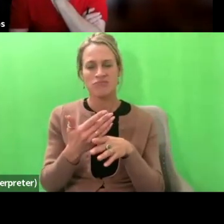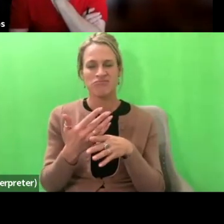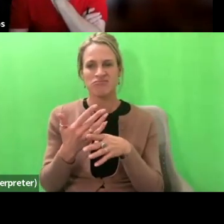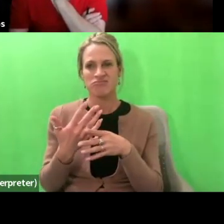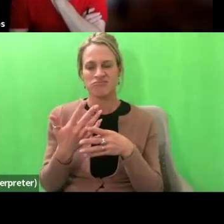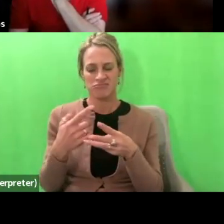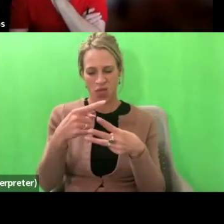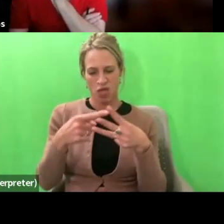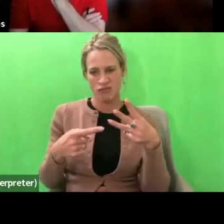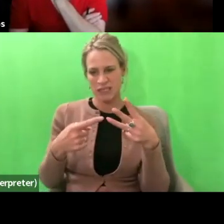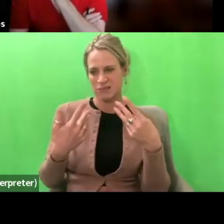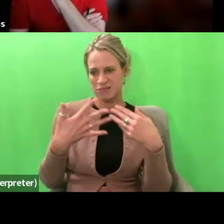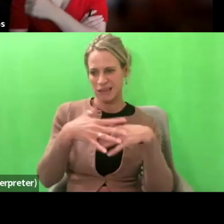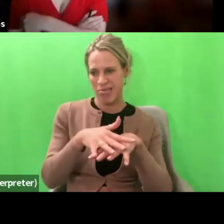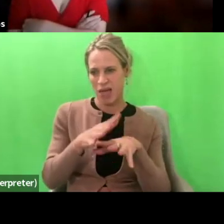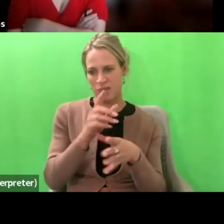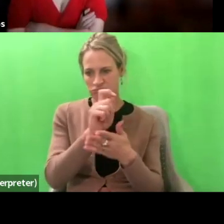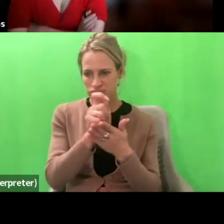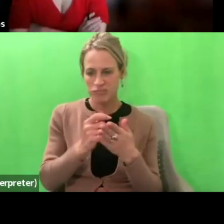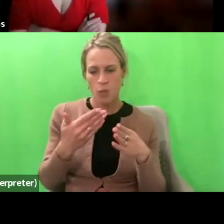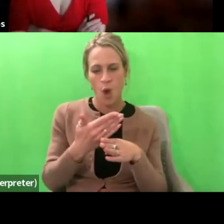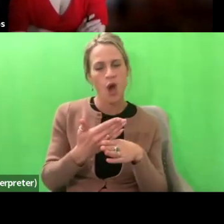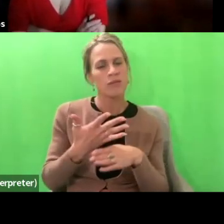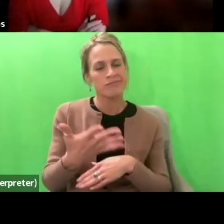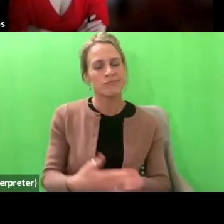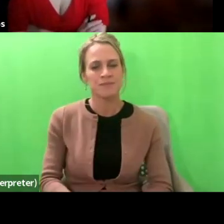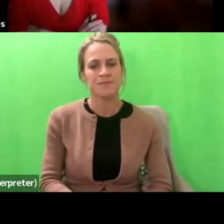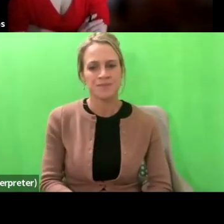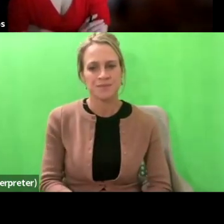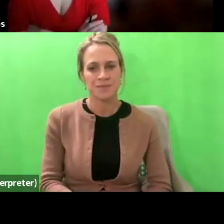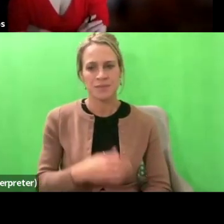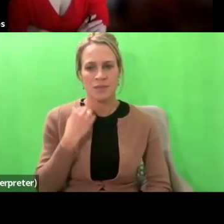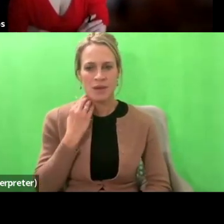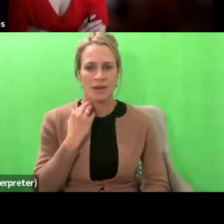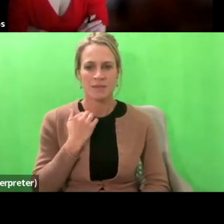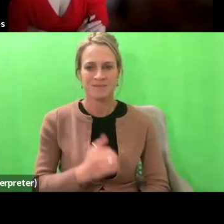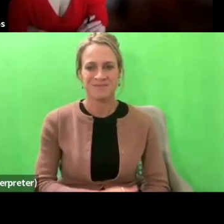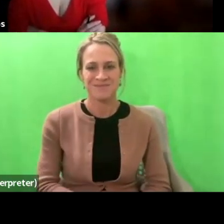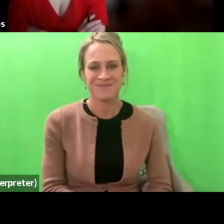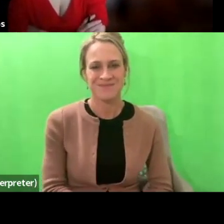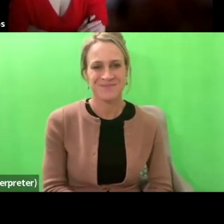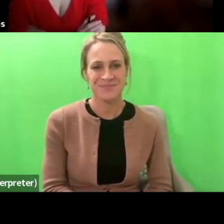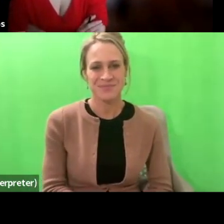together, or the one after the other, in a way. So, yeah.